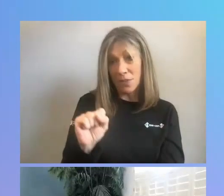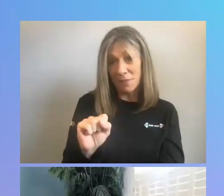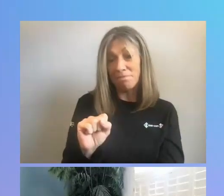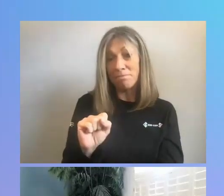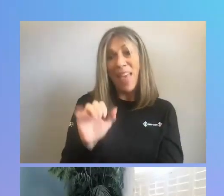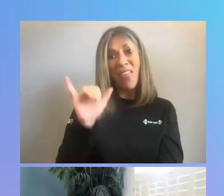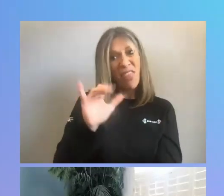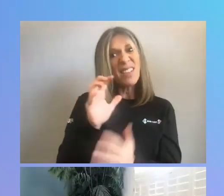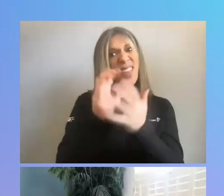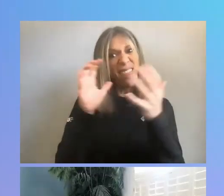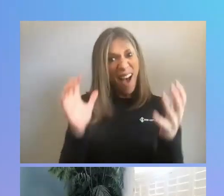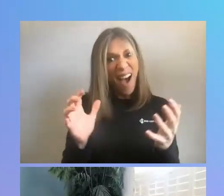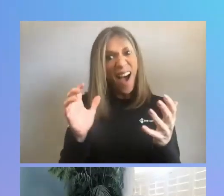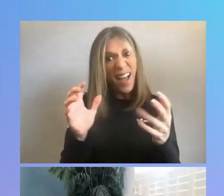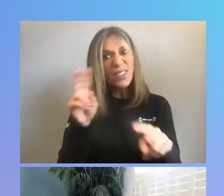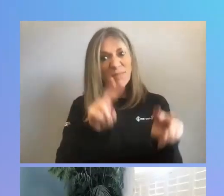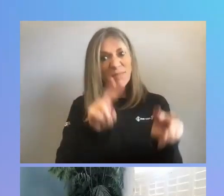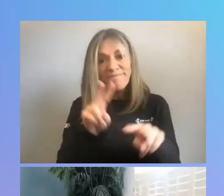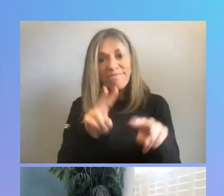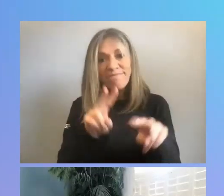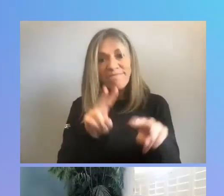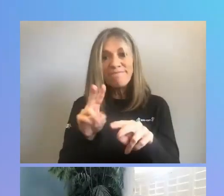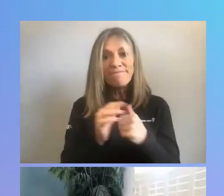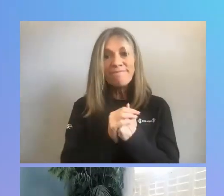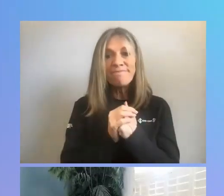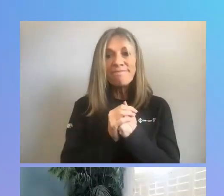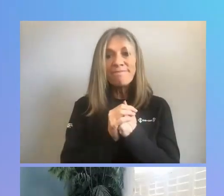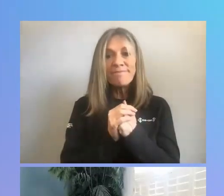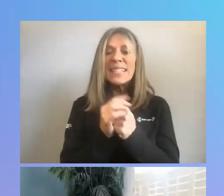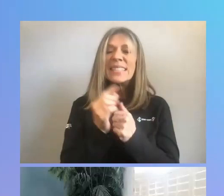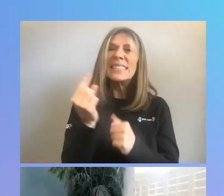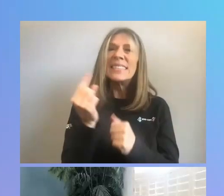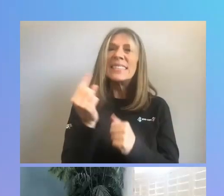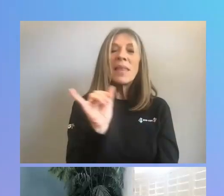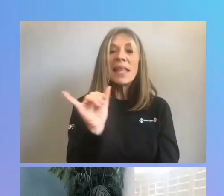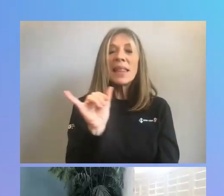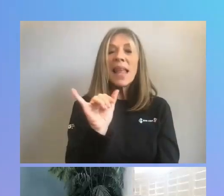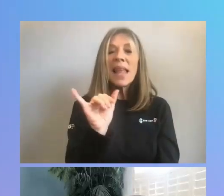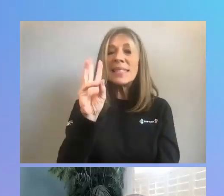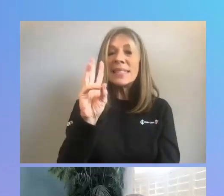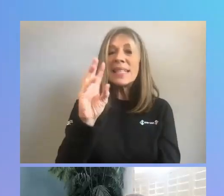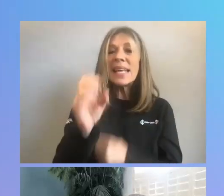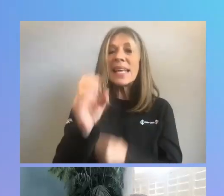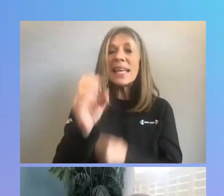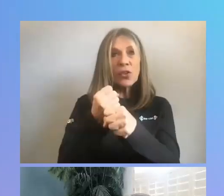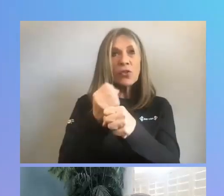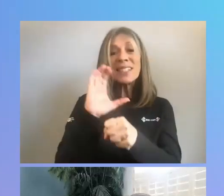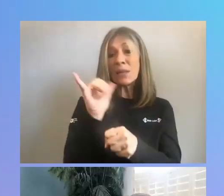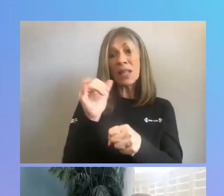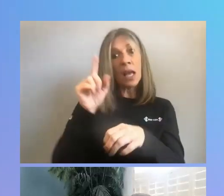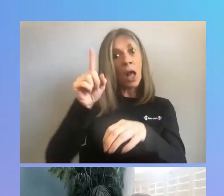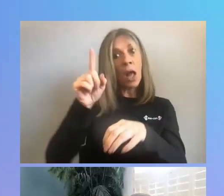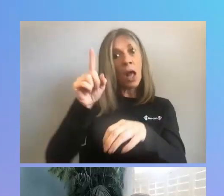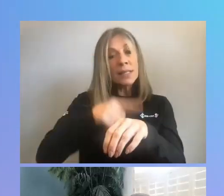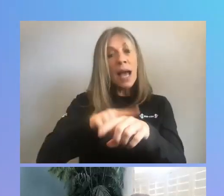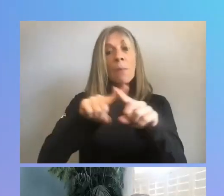That's a lot of outcomes to write. Like something like 6 years seems like a long time, but if you think